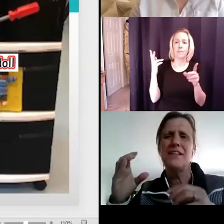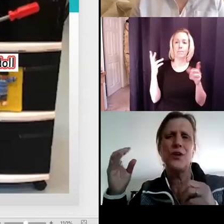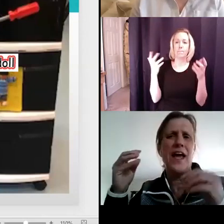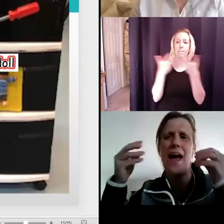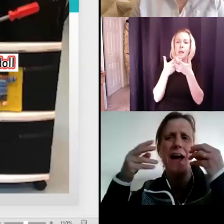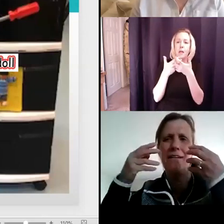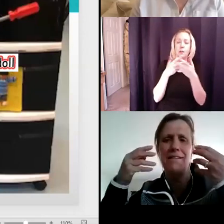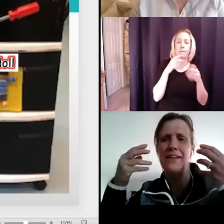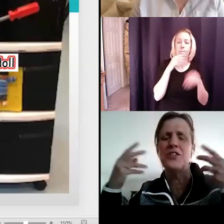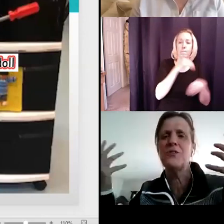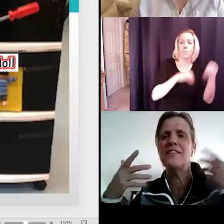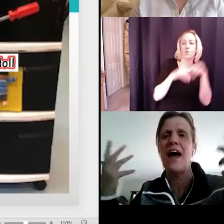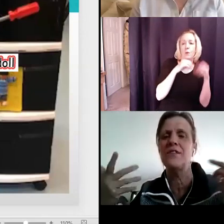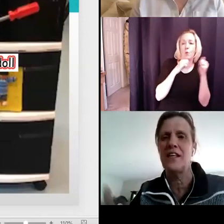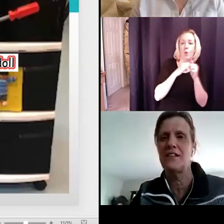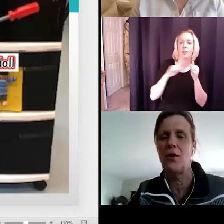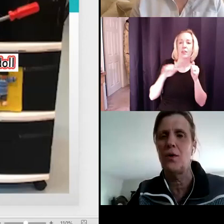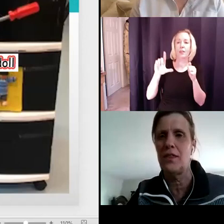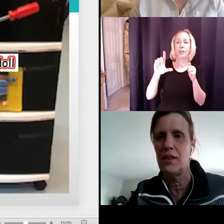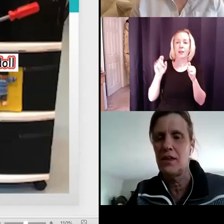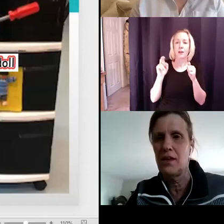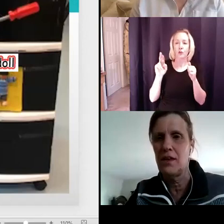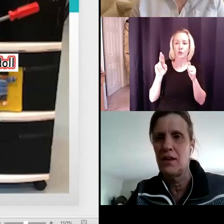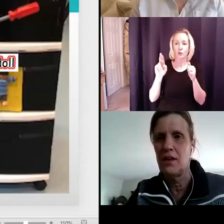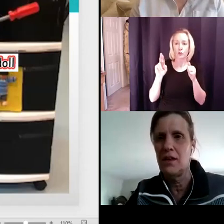C is for cat. It's just the sounds that they start with.